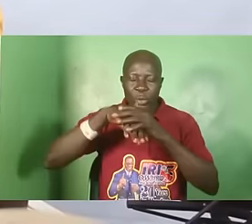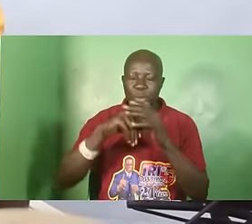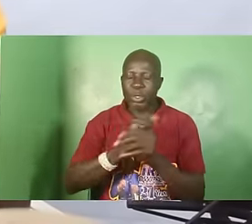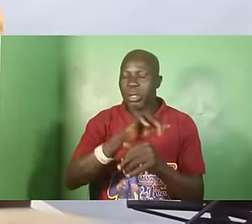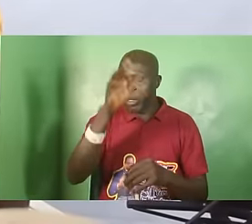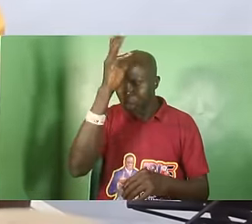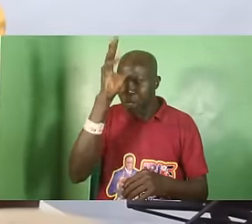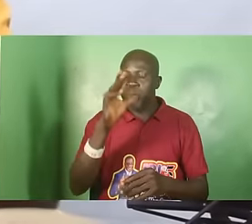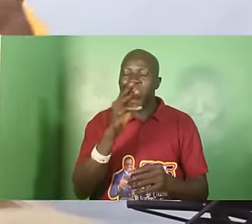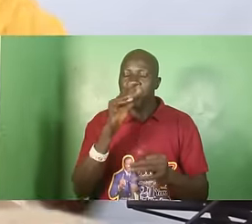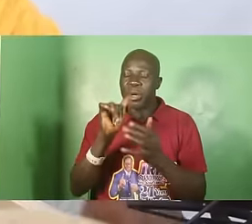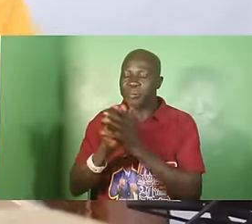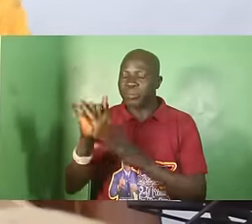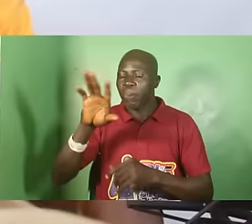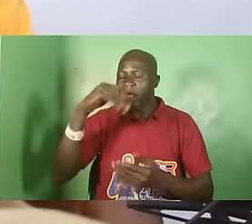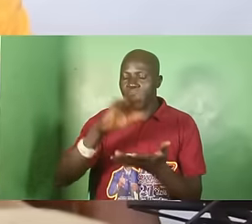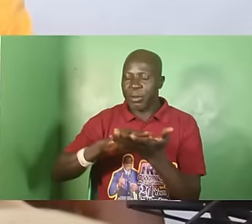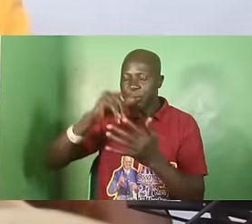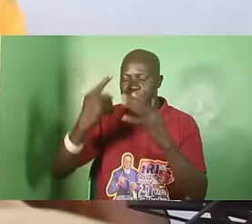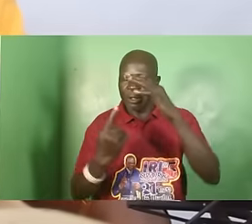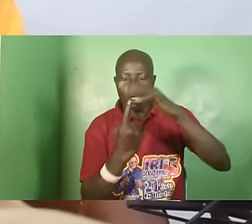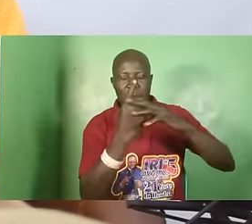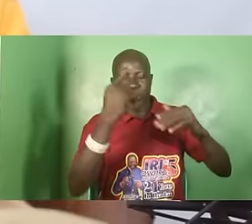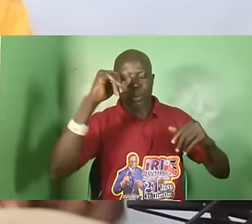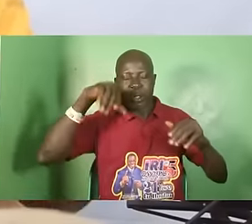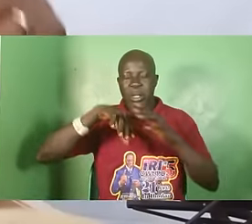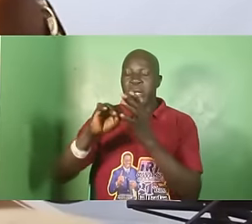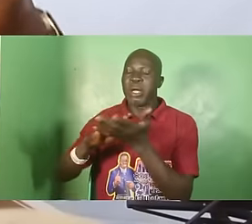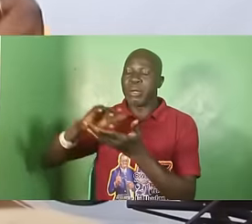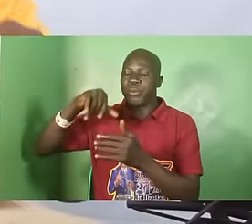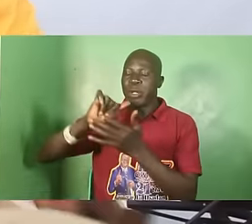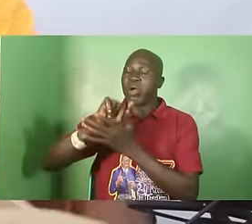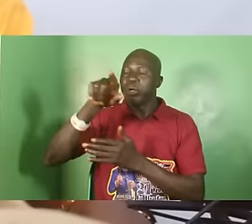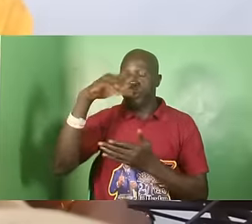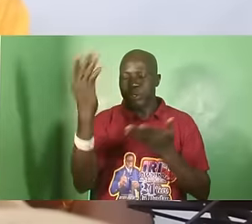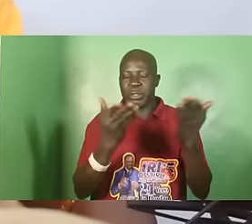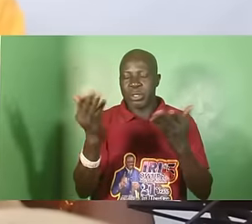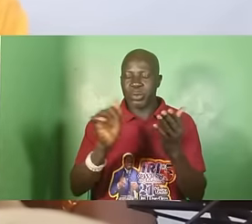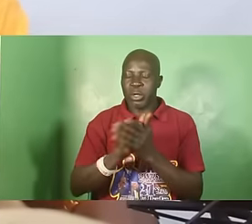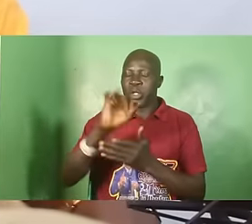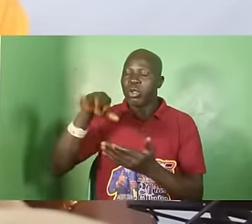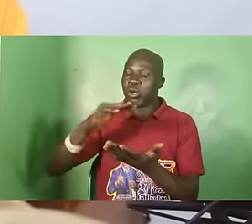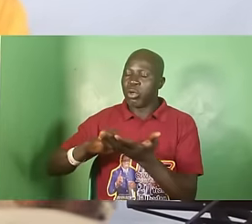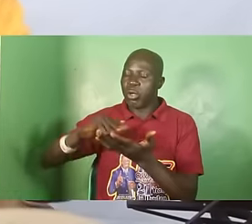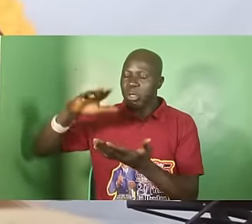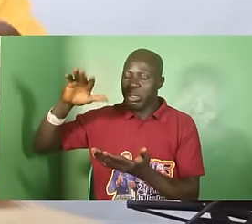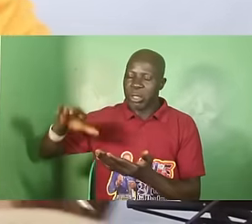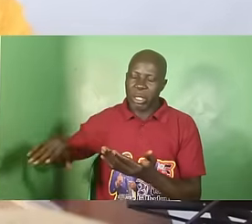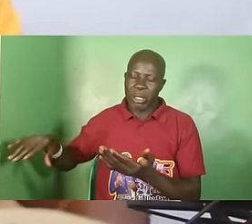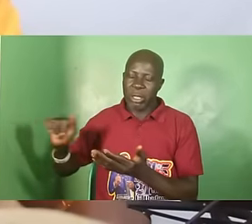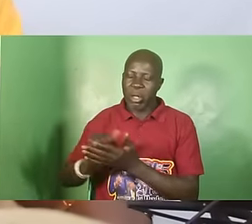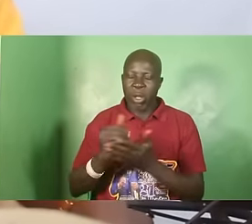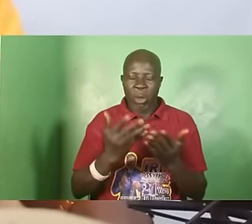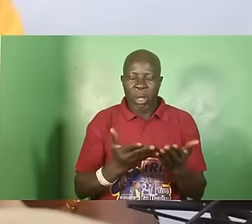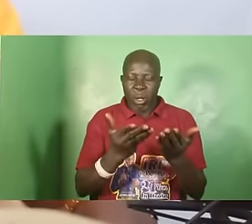Mọ́mí àti dádì. Mọ́mí àti dádì. Ògo ọmọ rẹ̀ ayọ̀. Ìwọ ìránṣẹ́ yìí. You this servant. Ológun ọmọ yìí. You this glorious child. Ẹ̀tẹ́wọ́